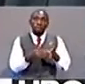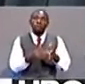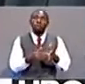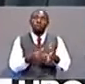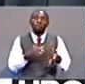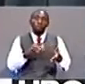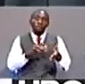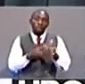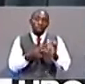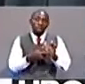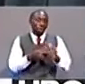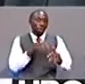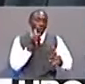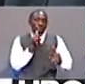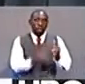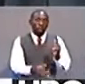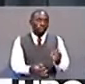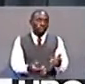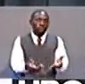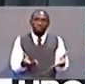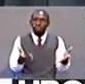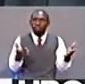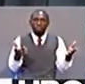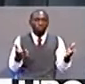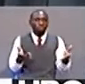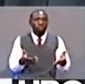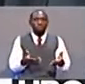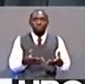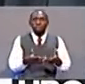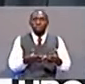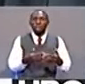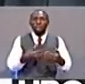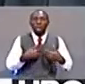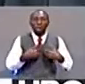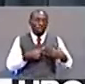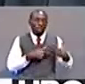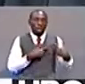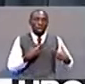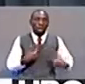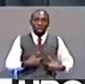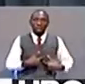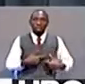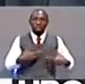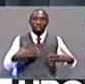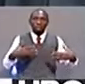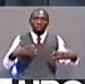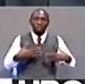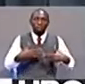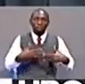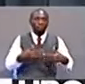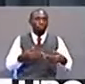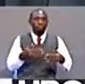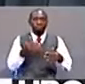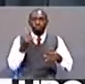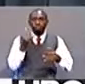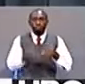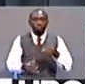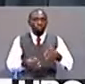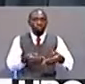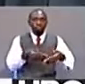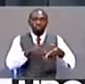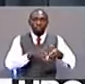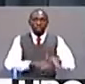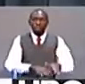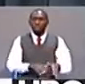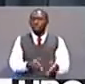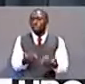artery, eventually he had that sudden heart attack that led to his death. At this point in